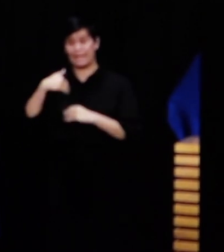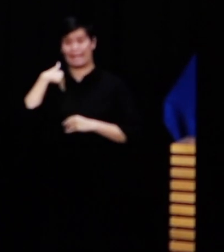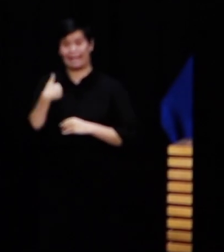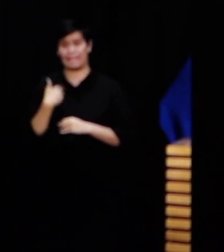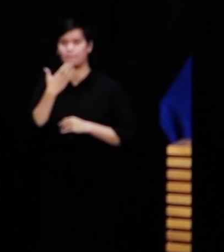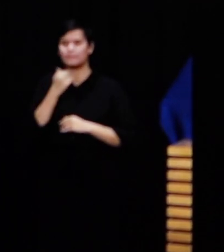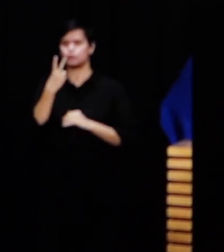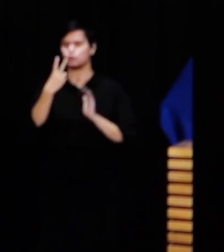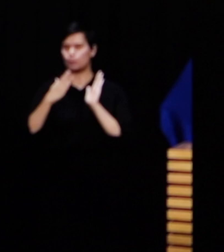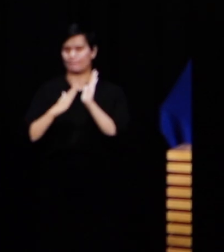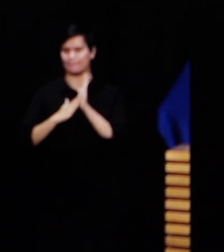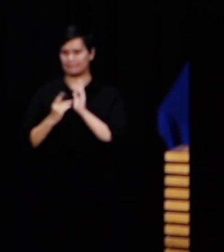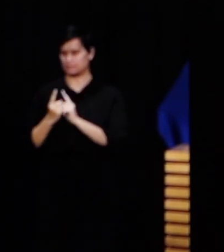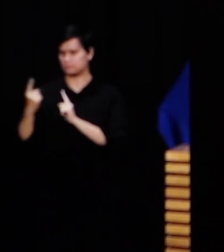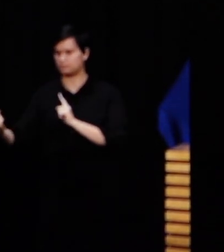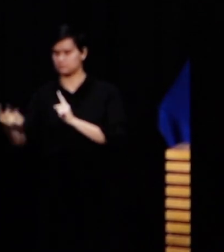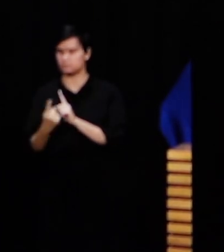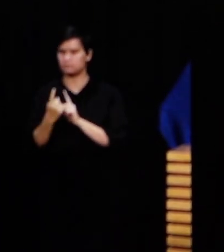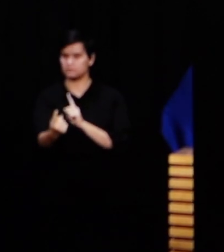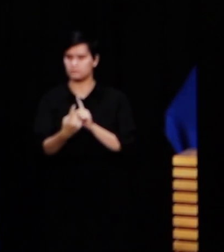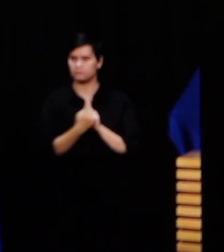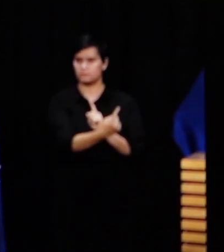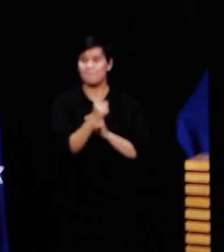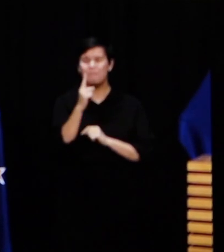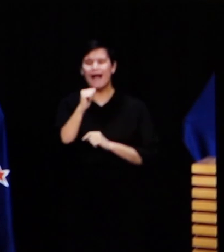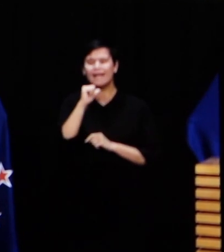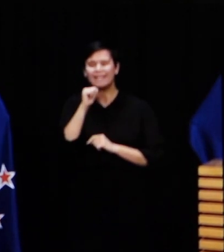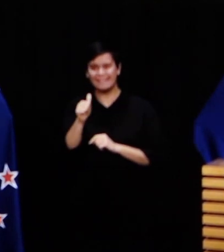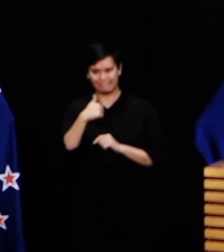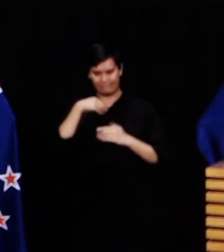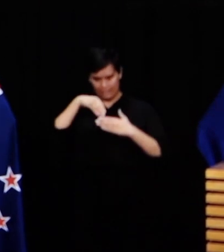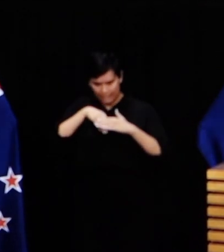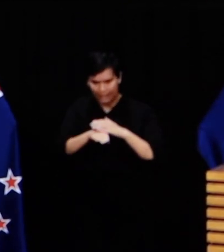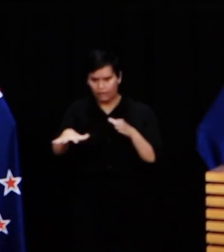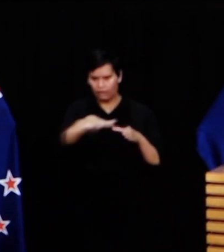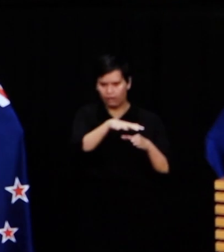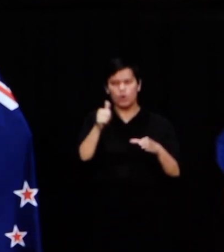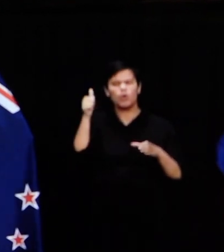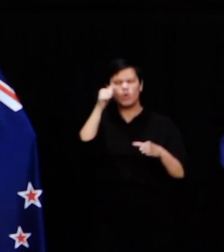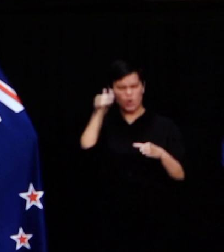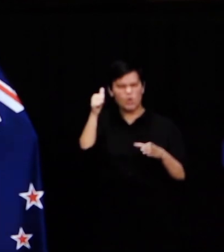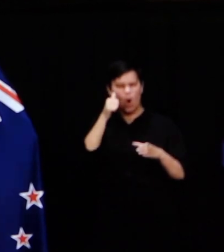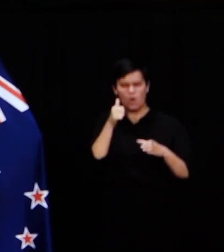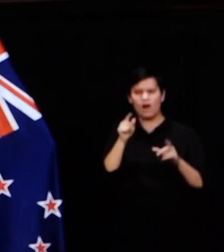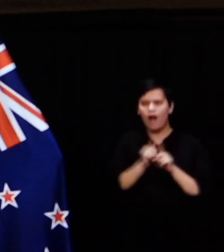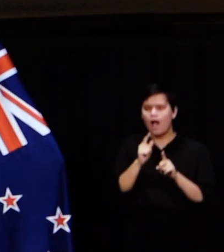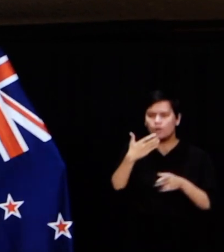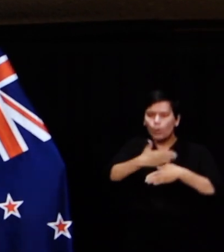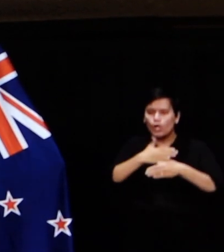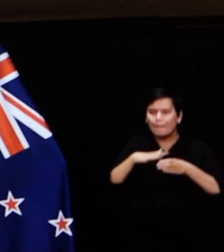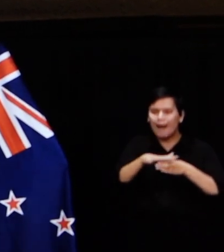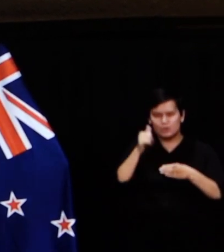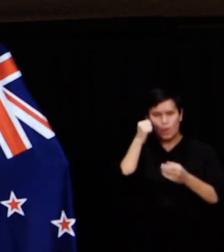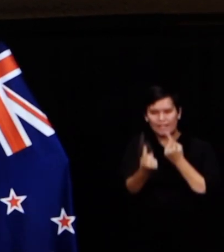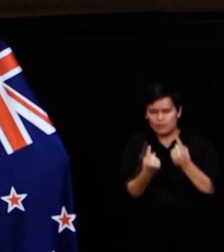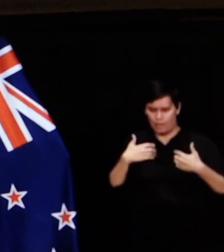2 metres outside, or if you're in a controlled environment where you know others present, 1 metre. We're asking children to